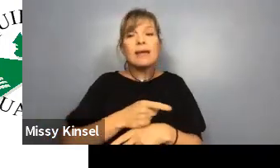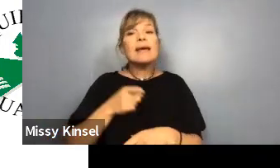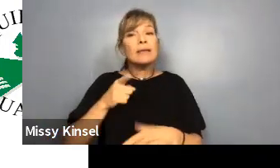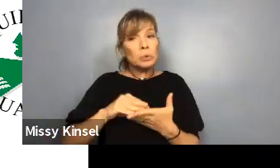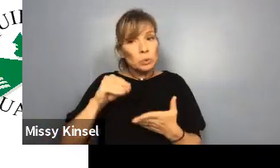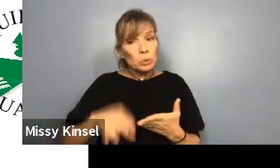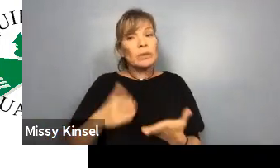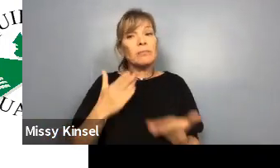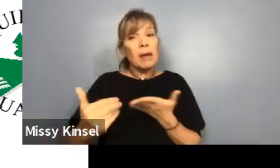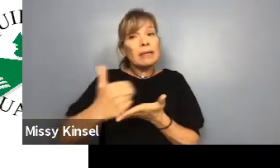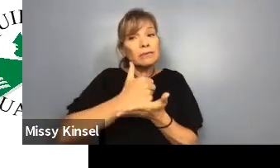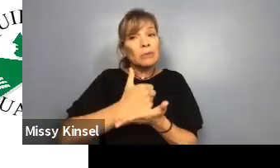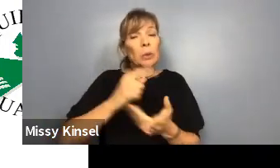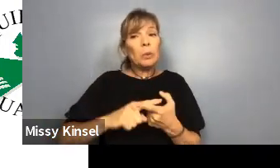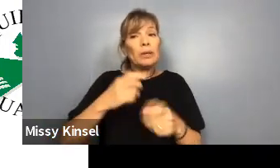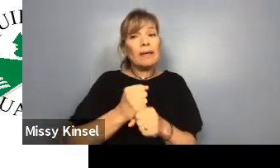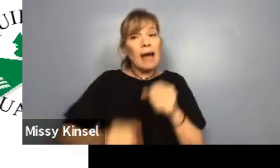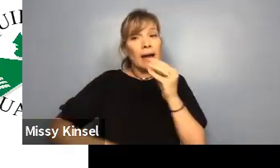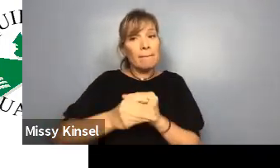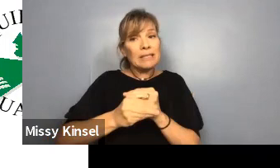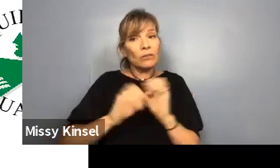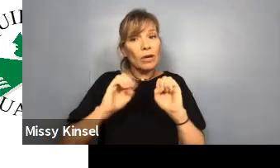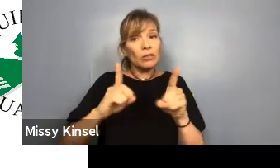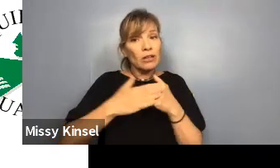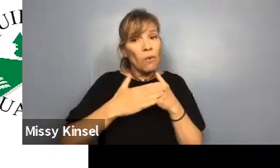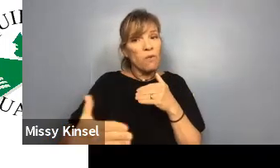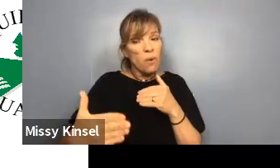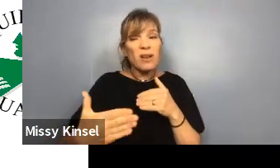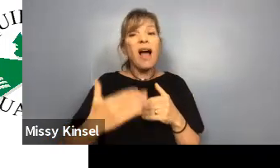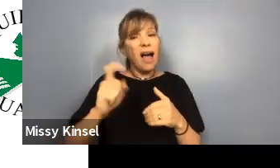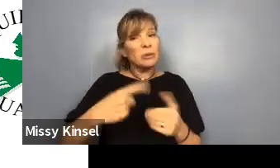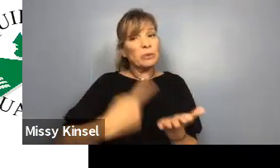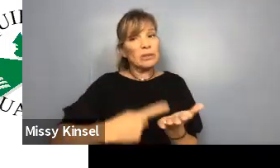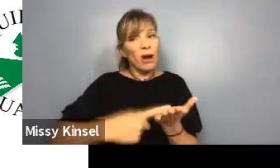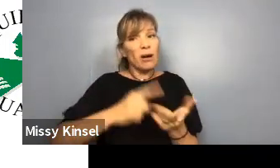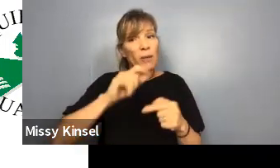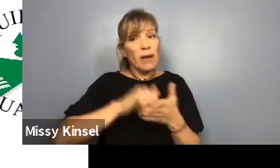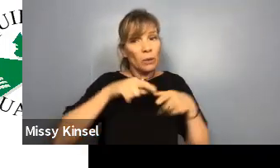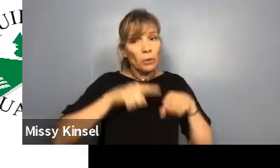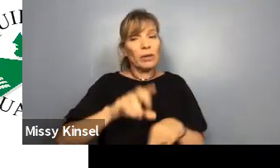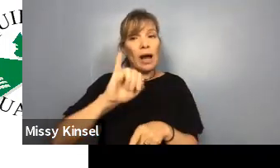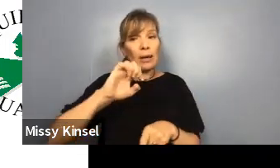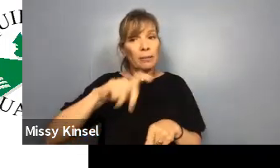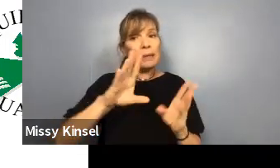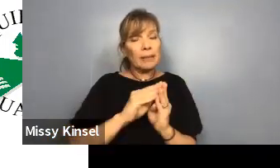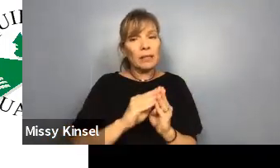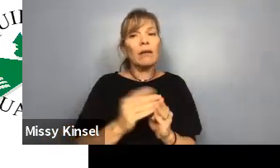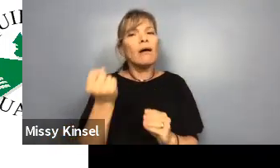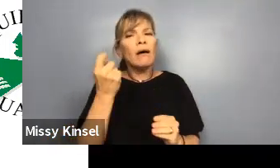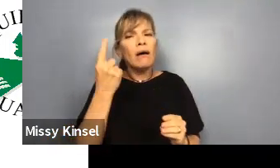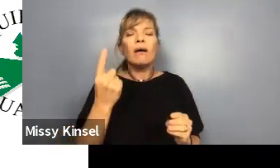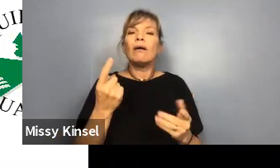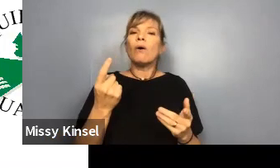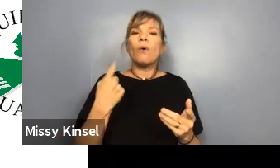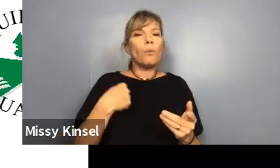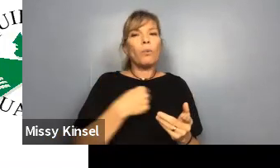might be entitled to compensatory education going forward. And that's something to address at an IEP meeting. And again, that's something that